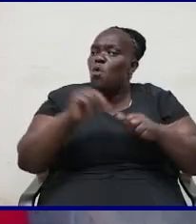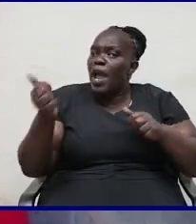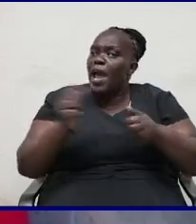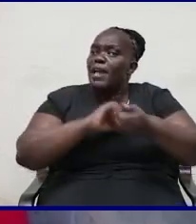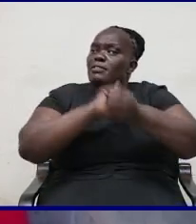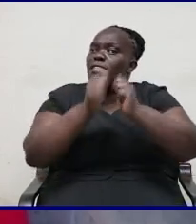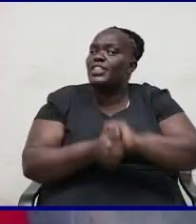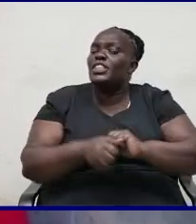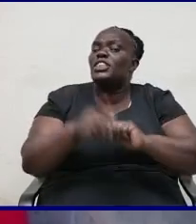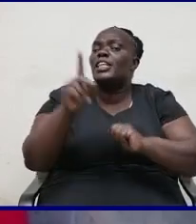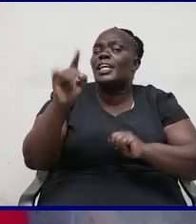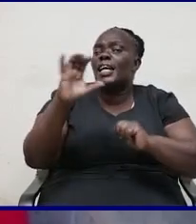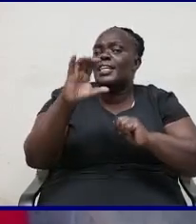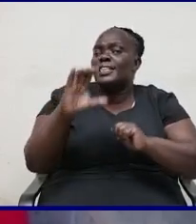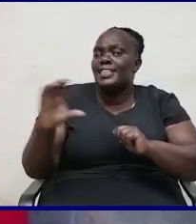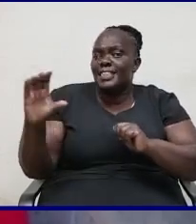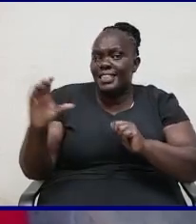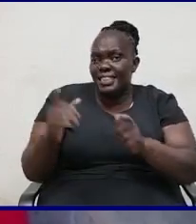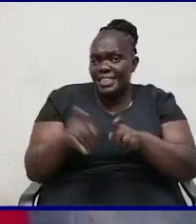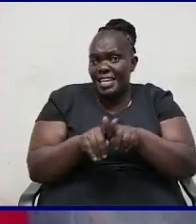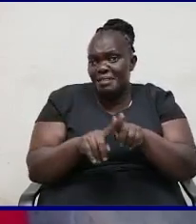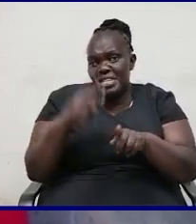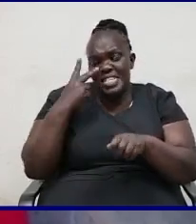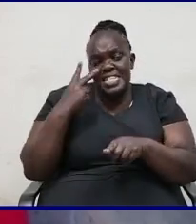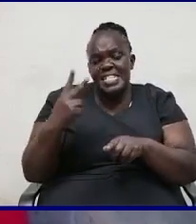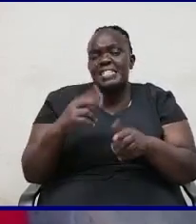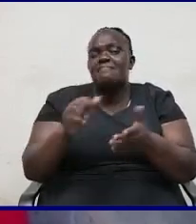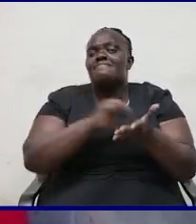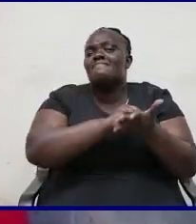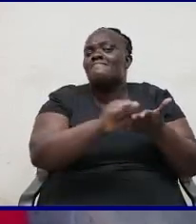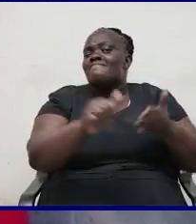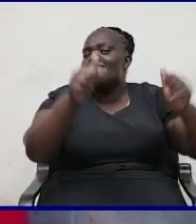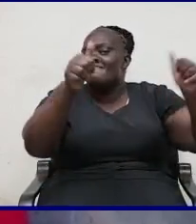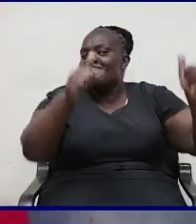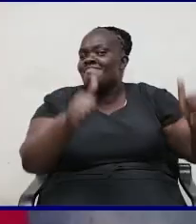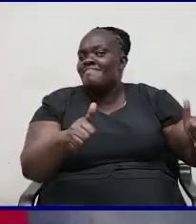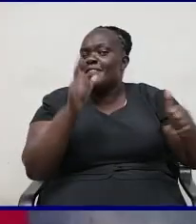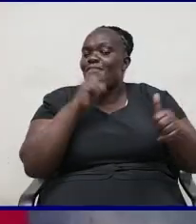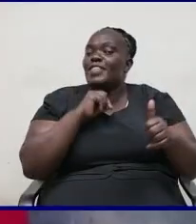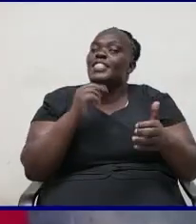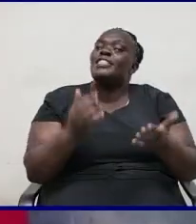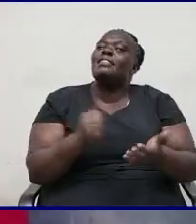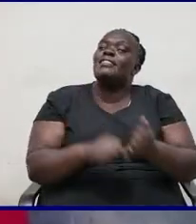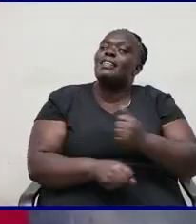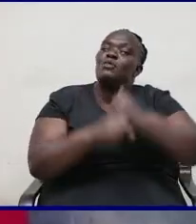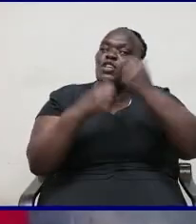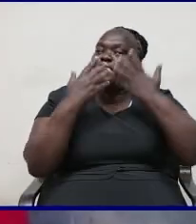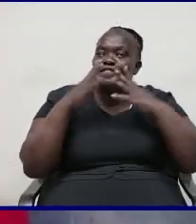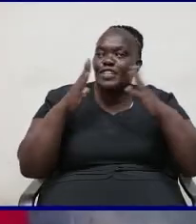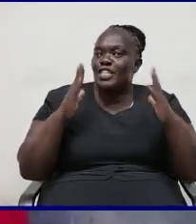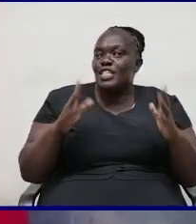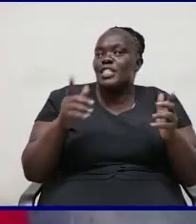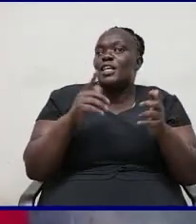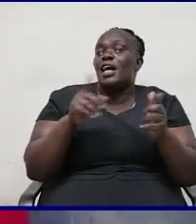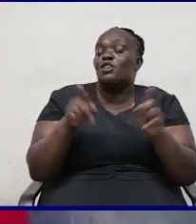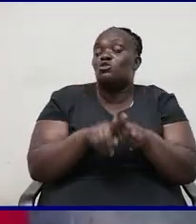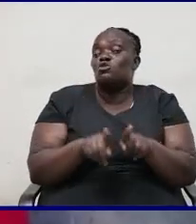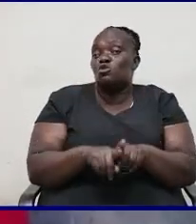transform KICC, which you have seen, and we have refurbished, we have renovated, and we have supported it. And